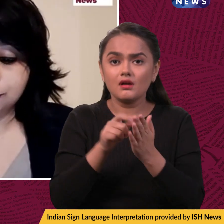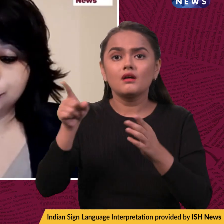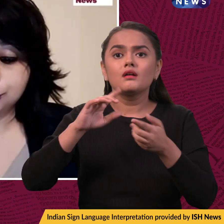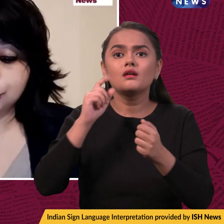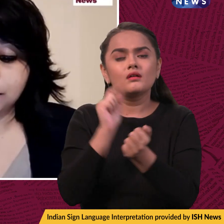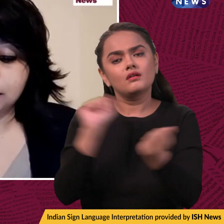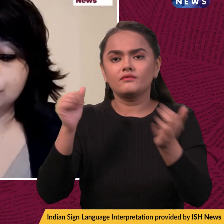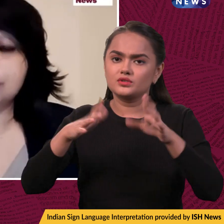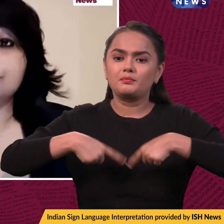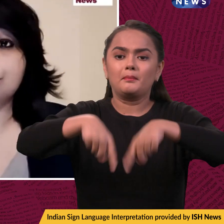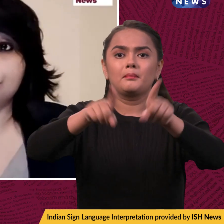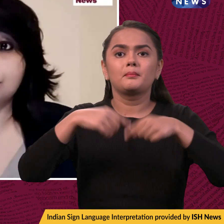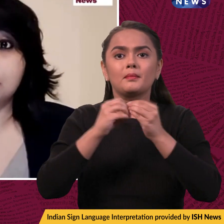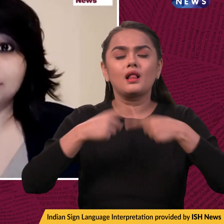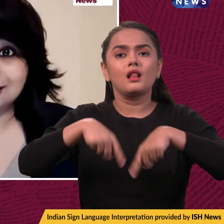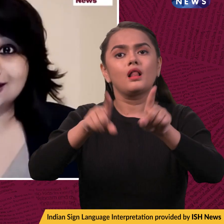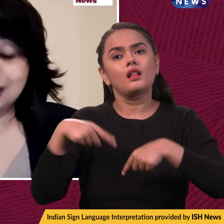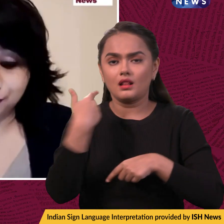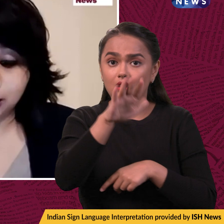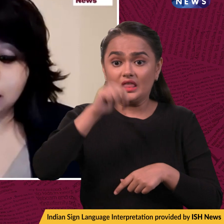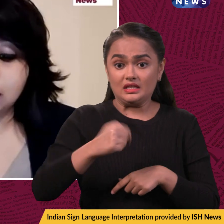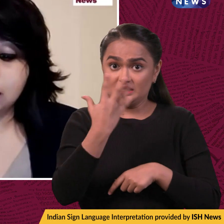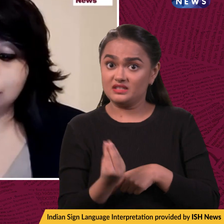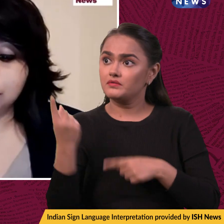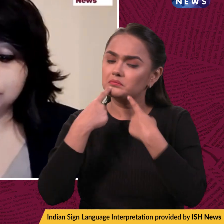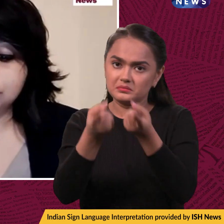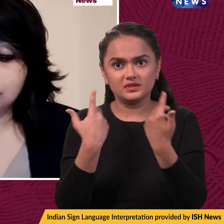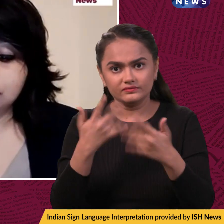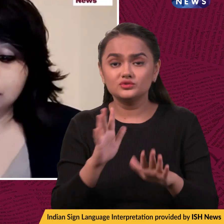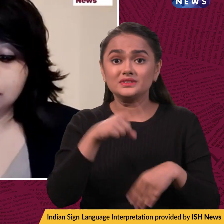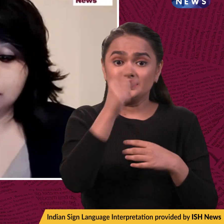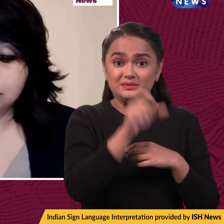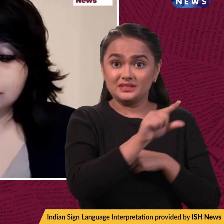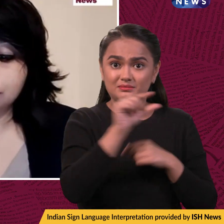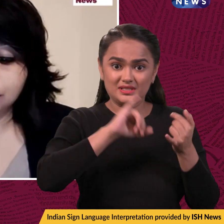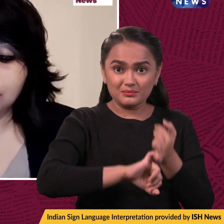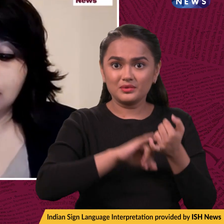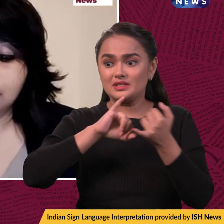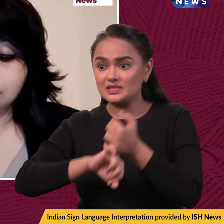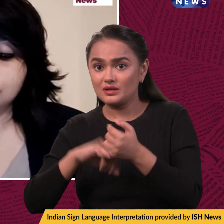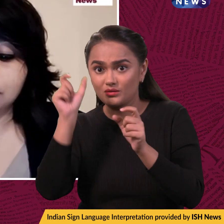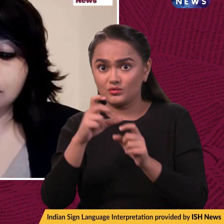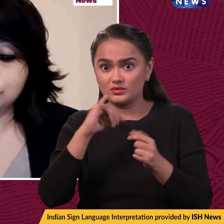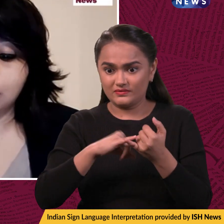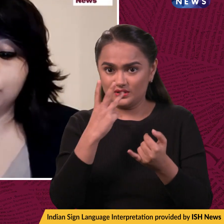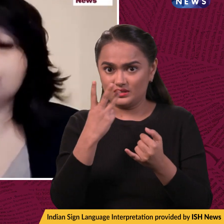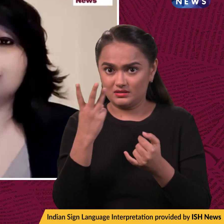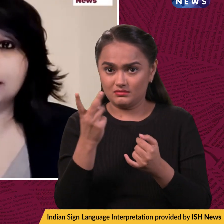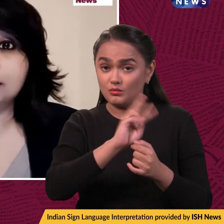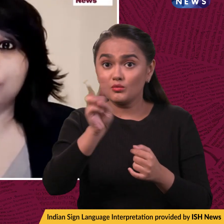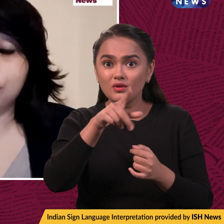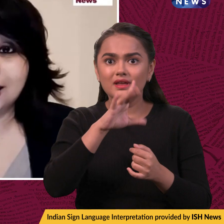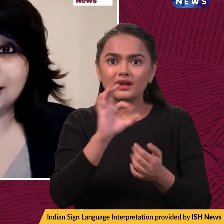by the Chief Judicial Magistrates Court this evening. Now, Samruddhi Sakunya and Swarna Jha,